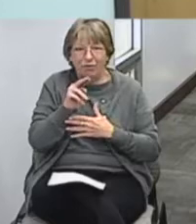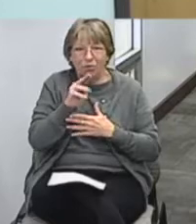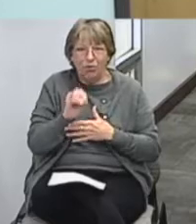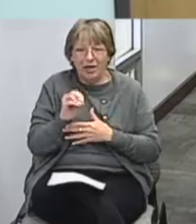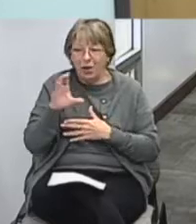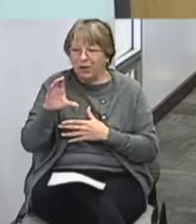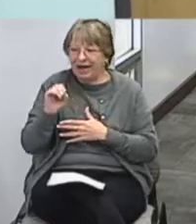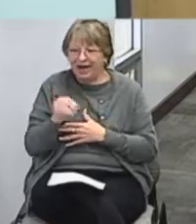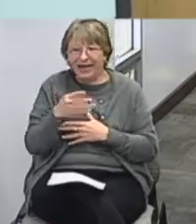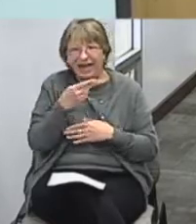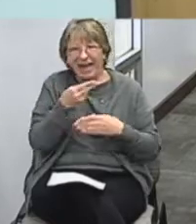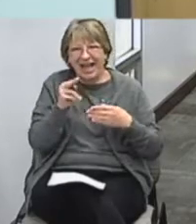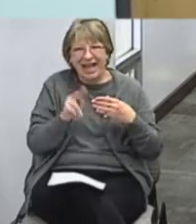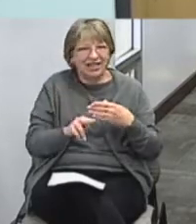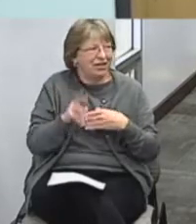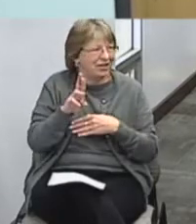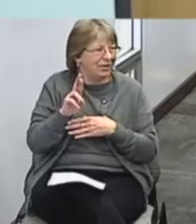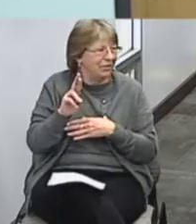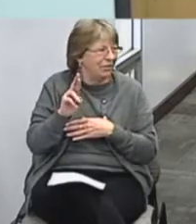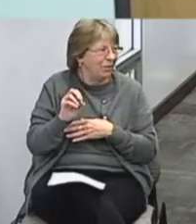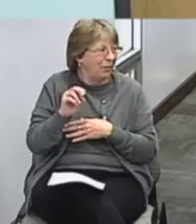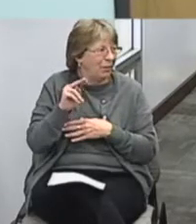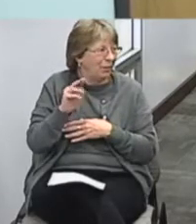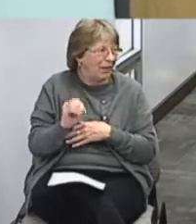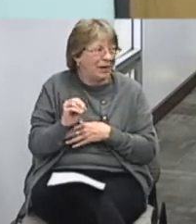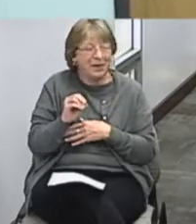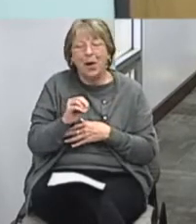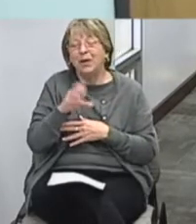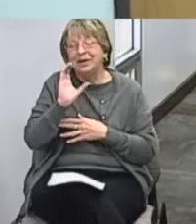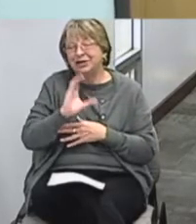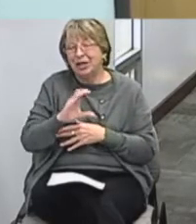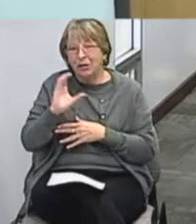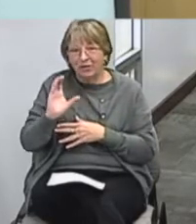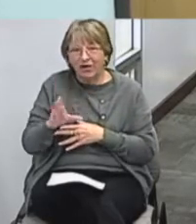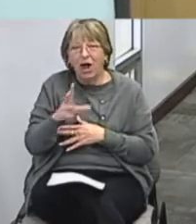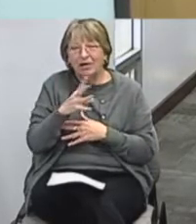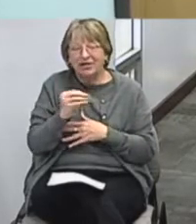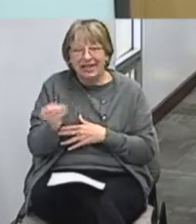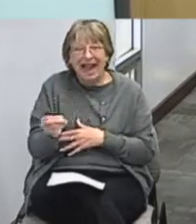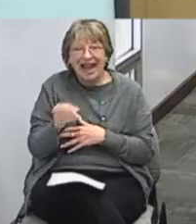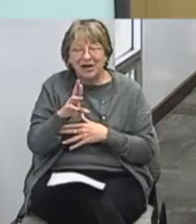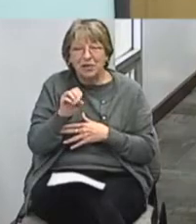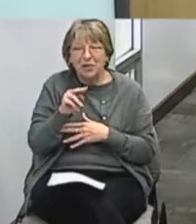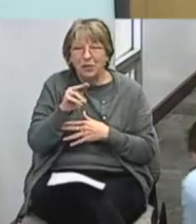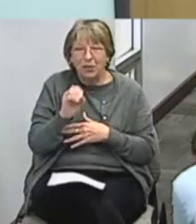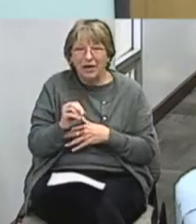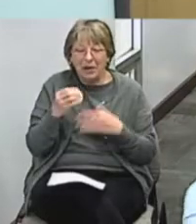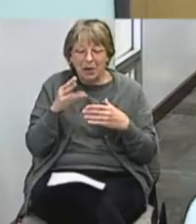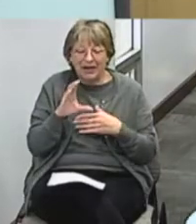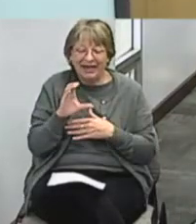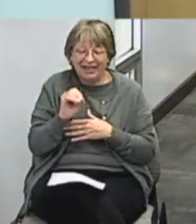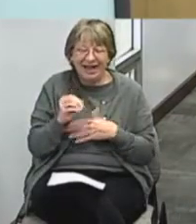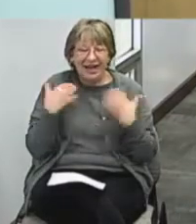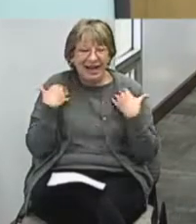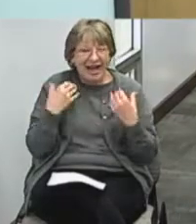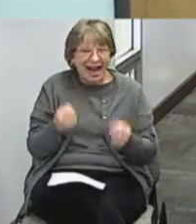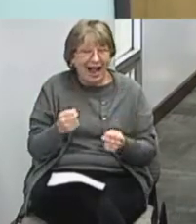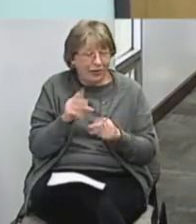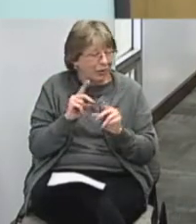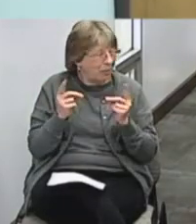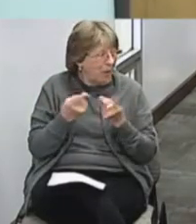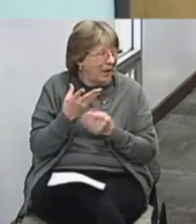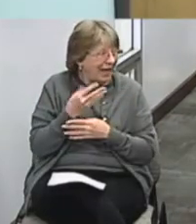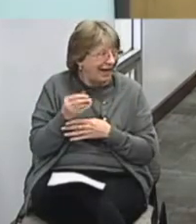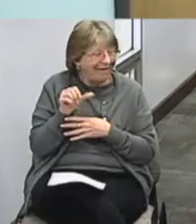Commission, the Hutchinson Reno County Chamber of Commerce, Hutchinson Community Foundation, the Reno County Health Department, Harley's Bicycles, and other companies